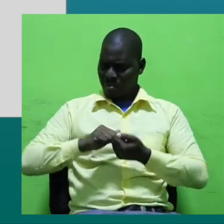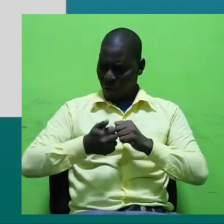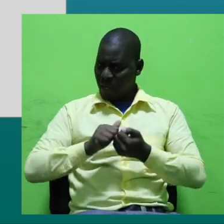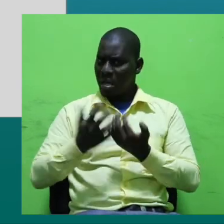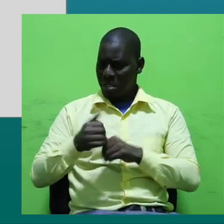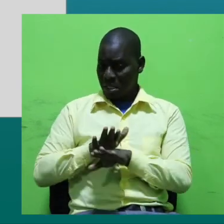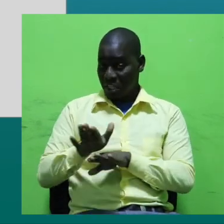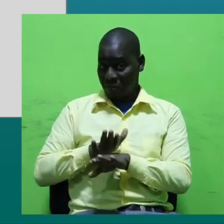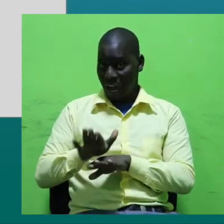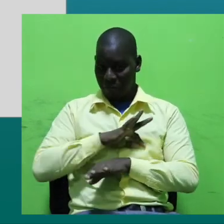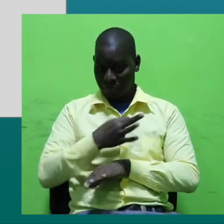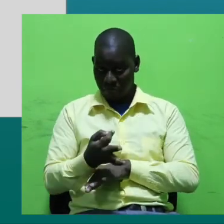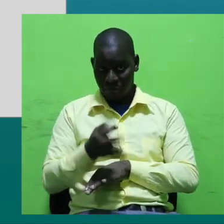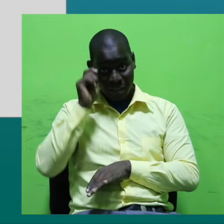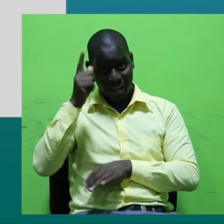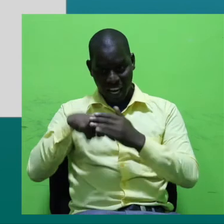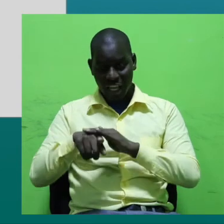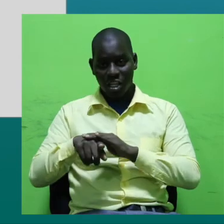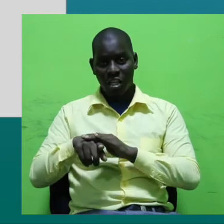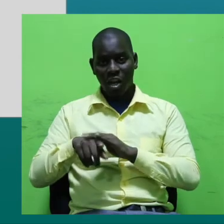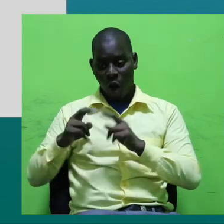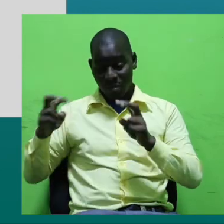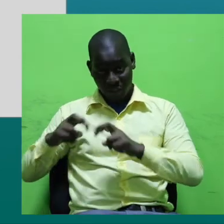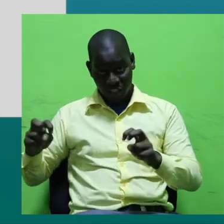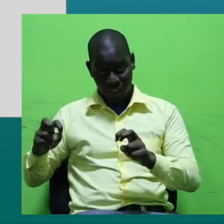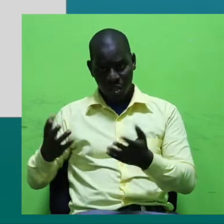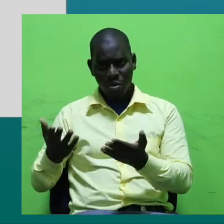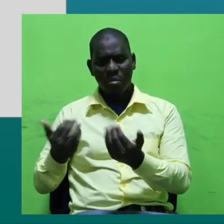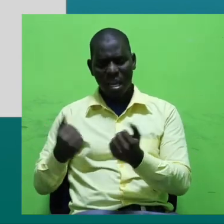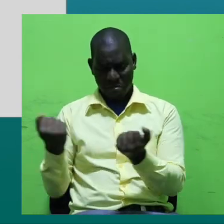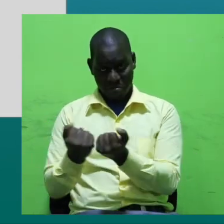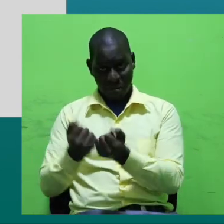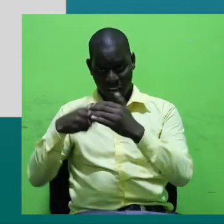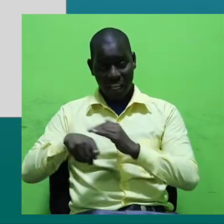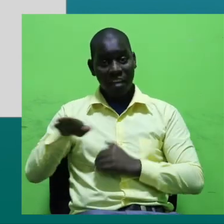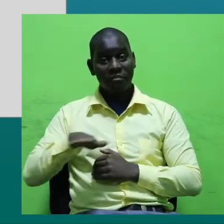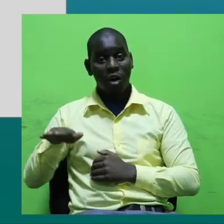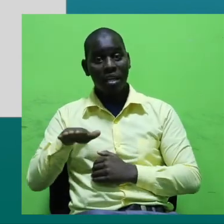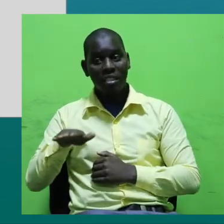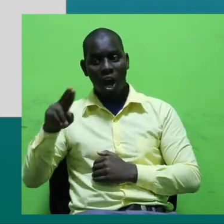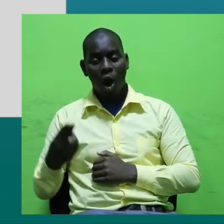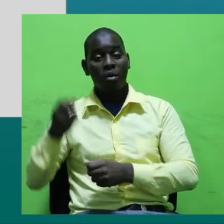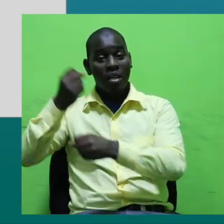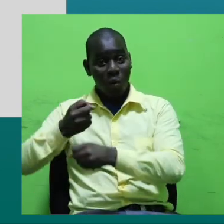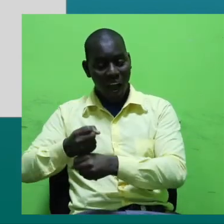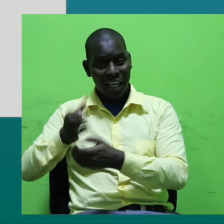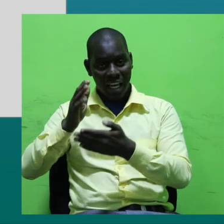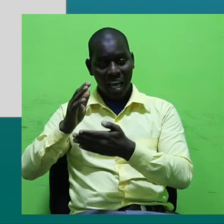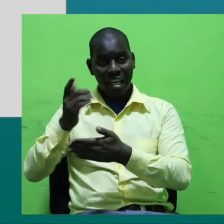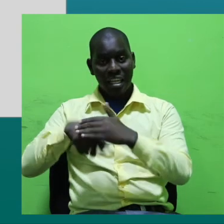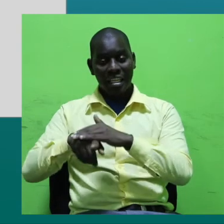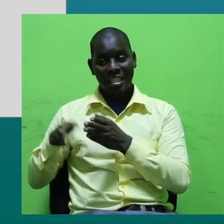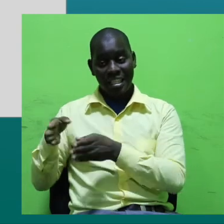is done by conducting a carefully designed and controlled experiment. The